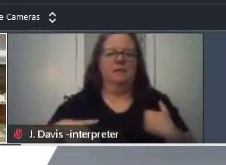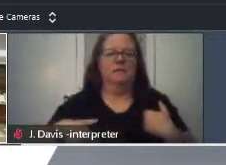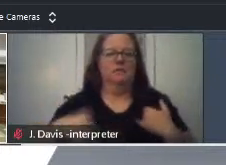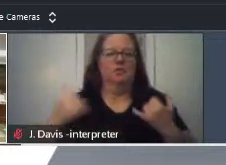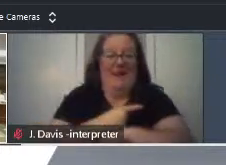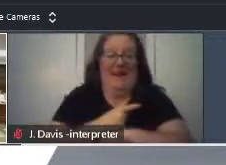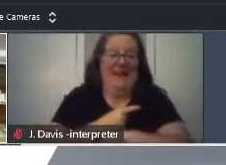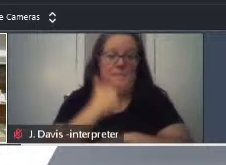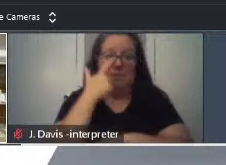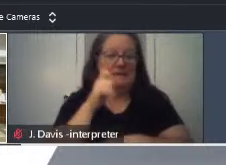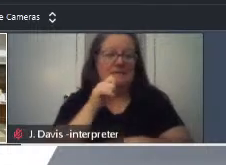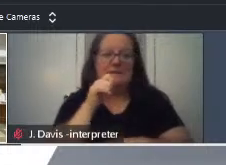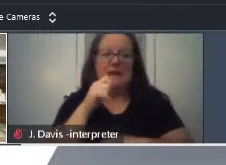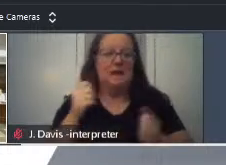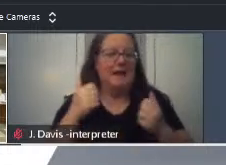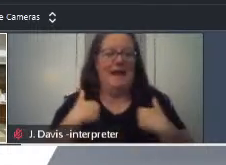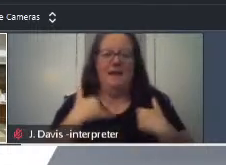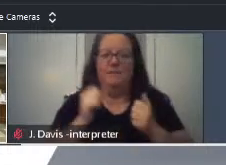today.